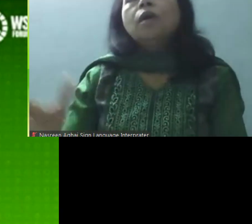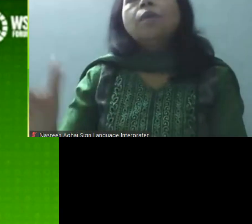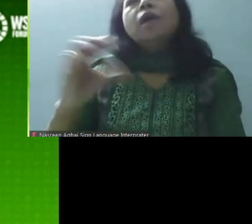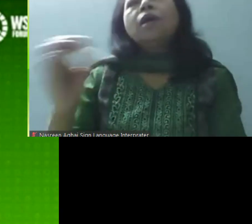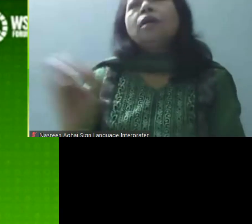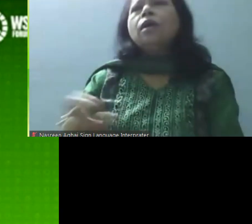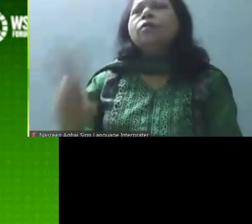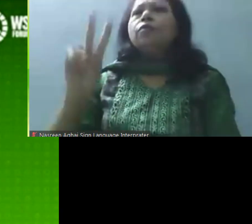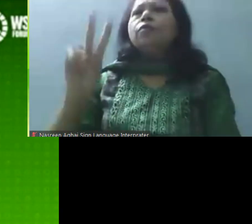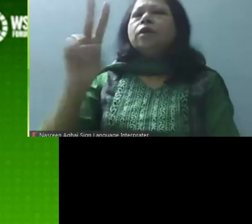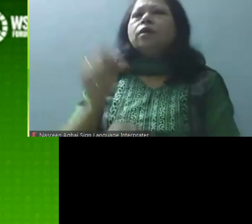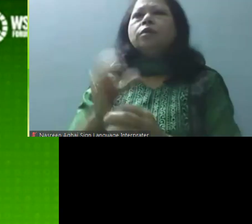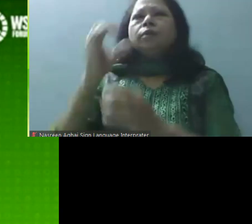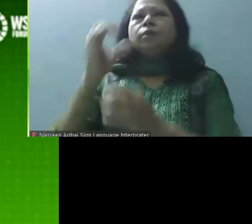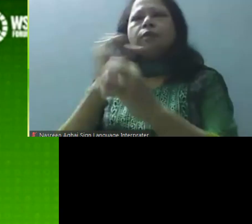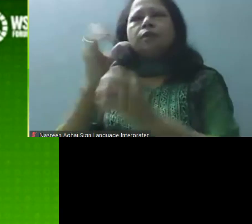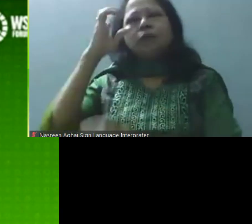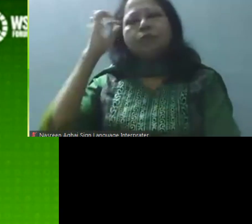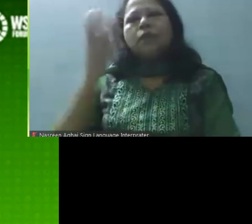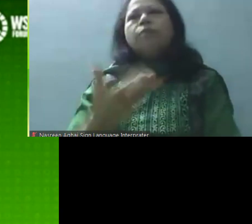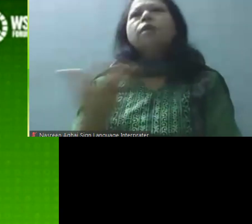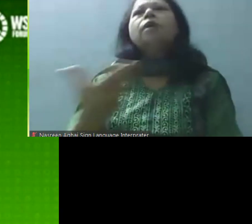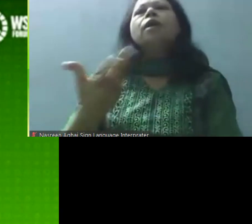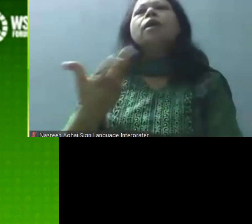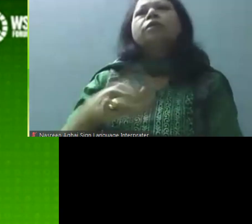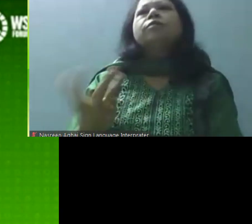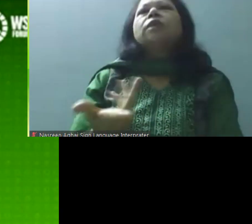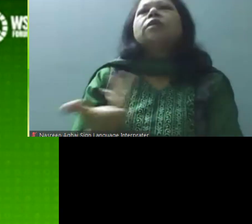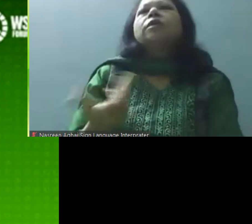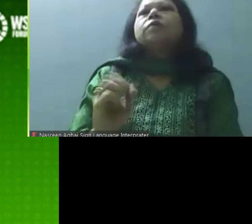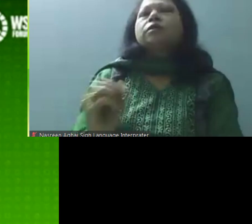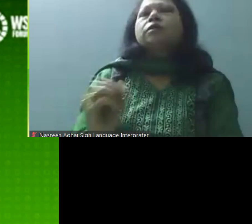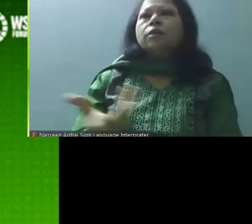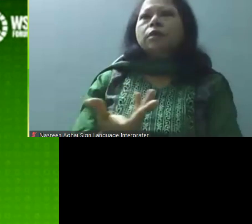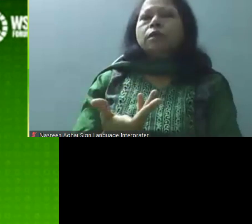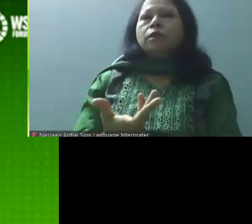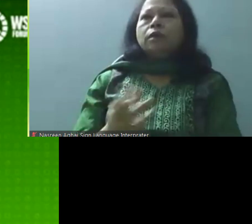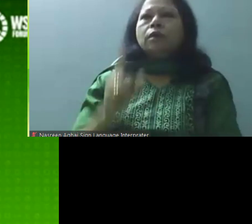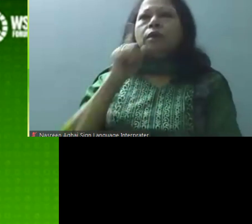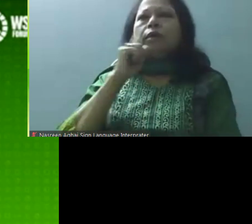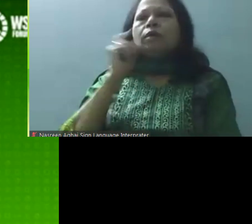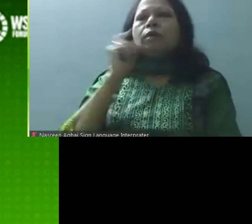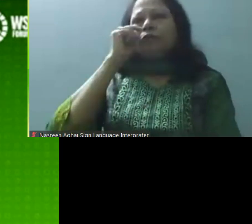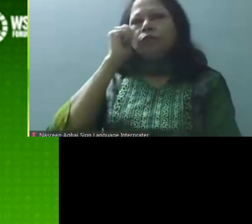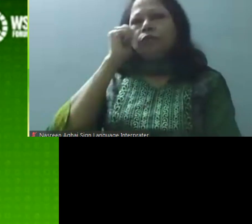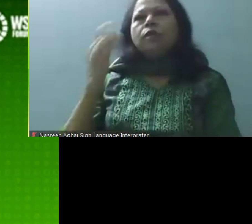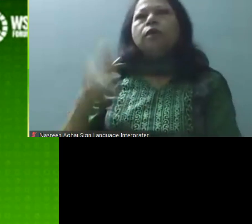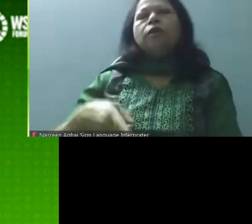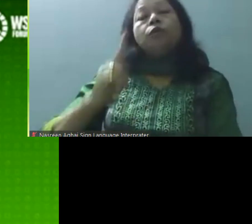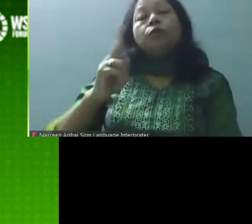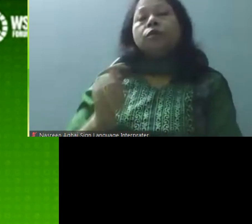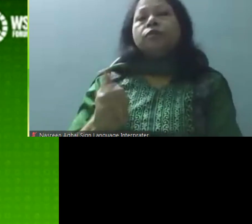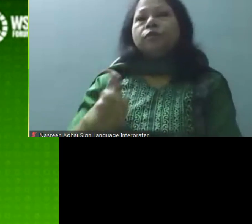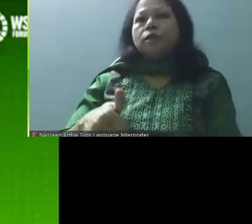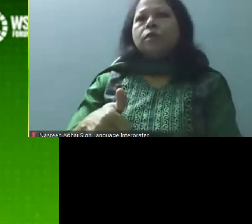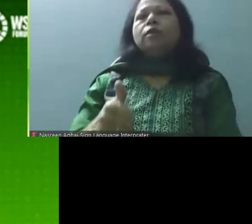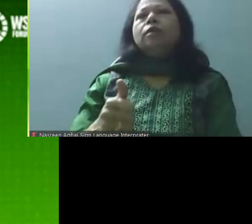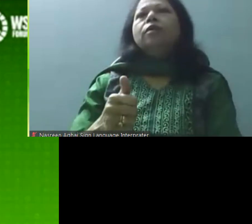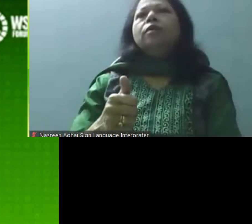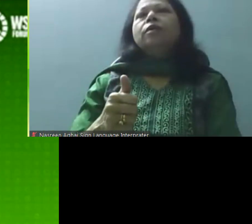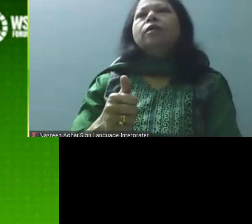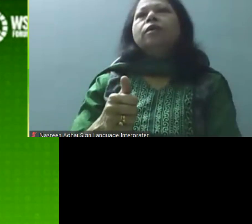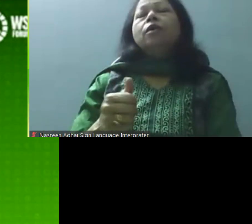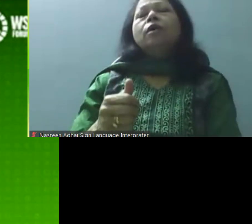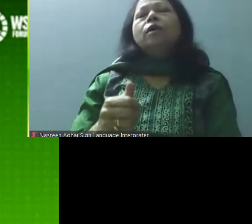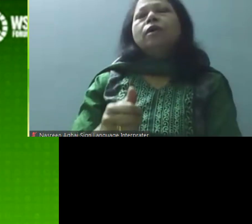people using it, showing what it's capable of doing and the situations that people find it useful